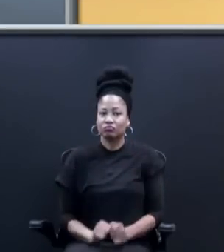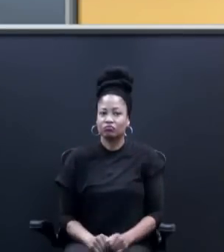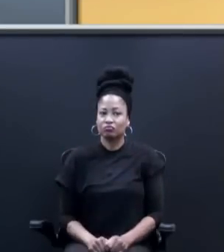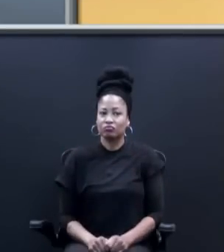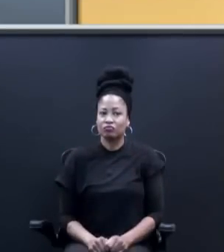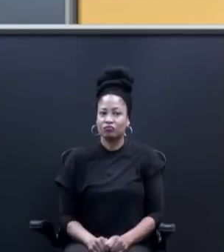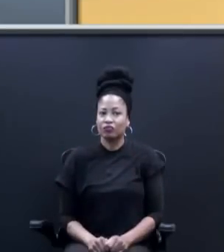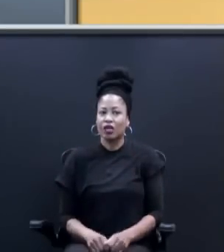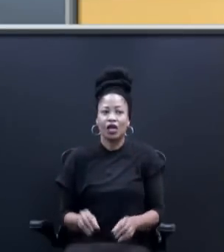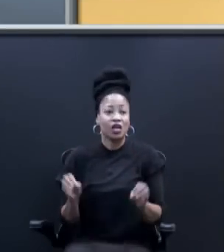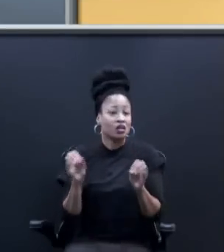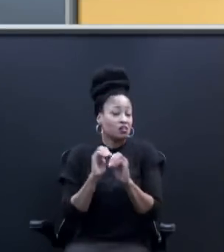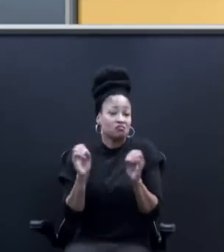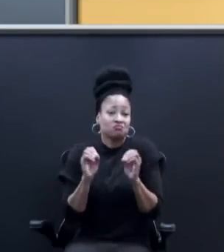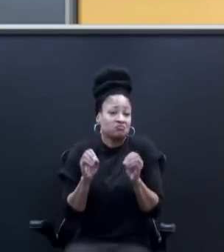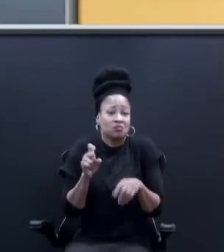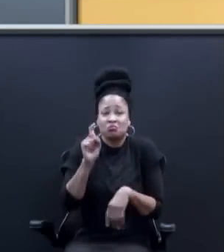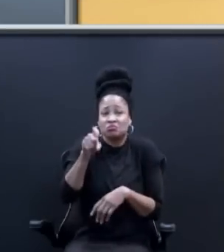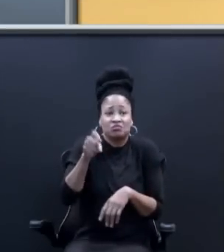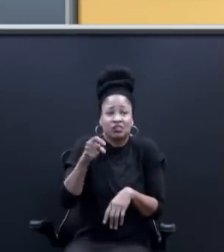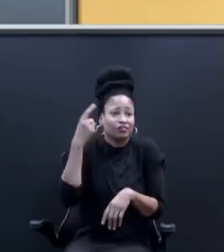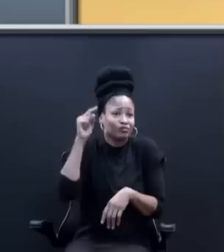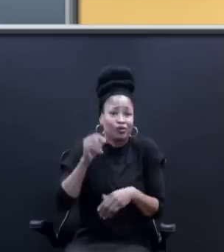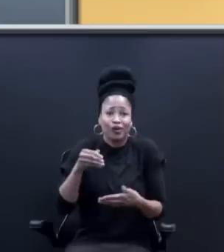there ain't no need for a New Testament.